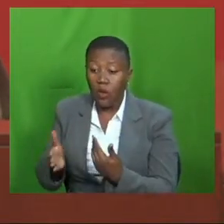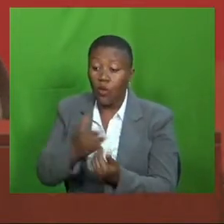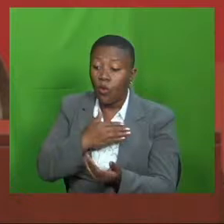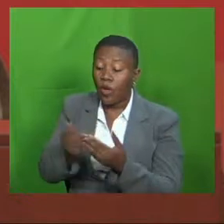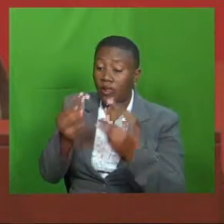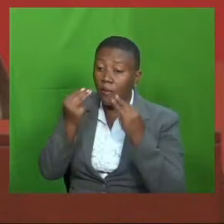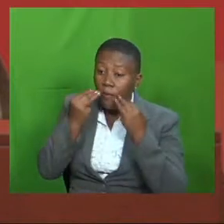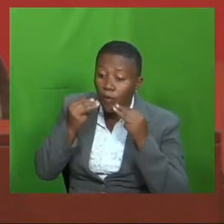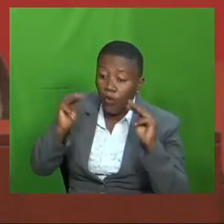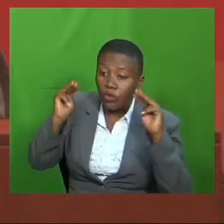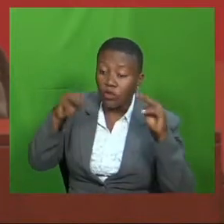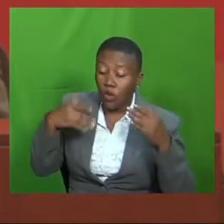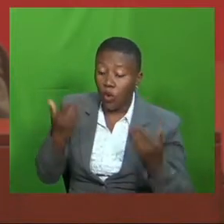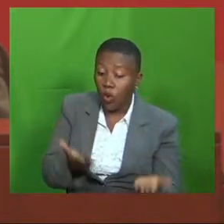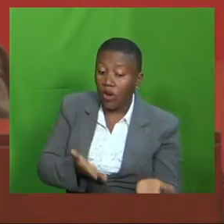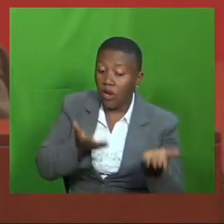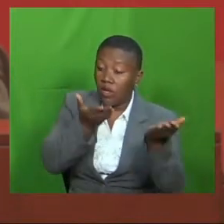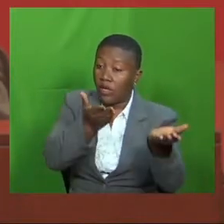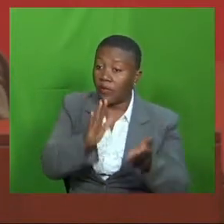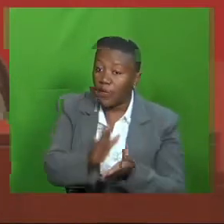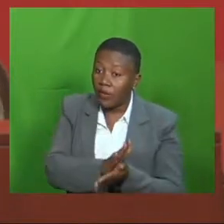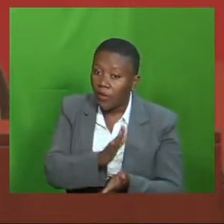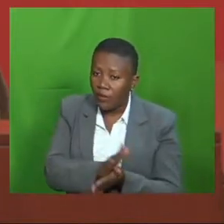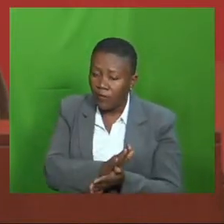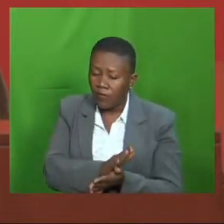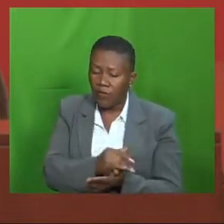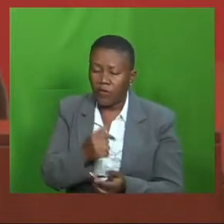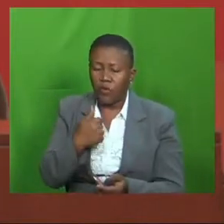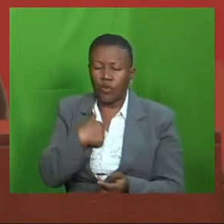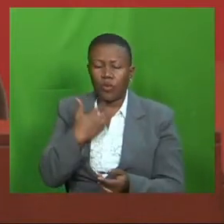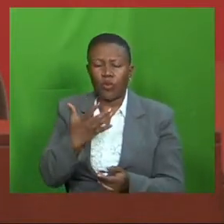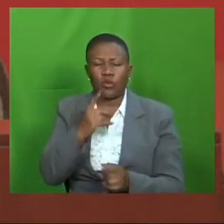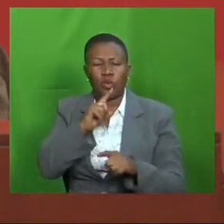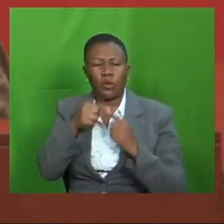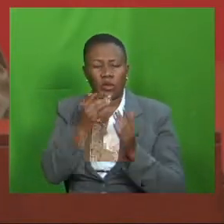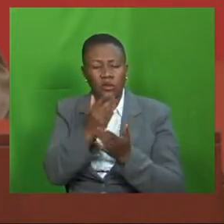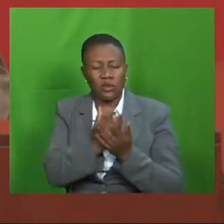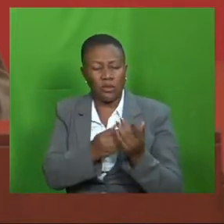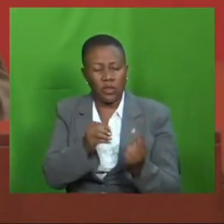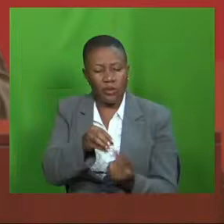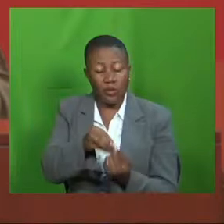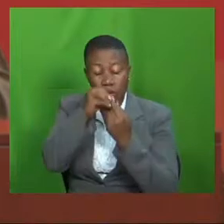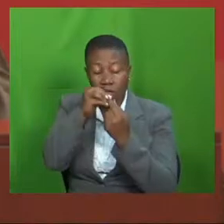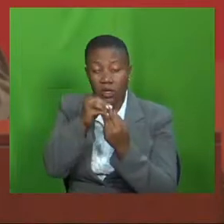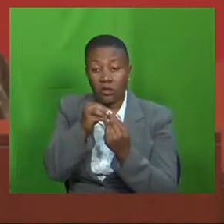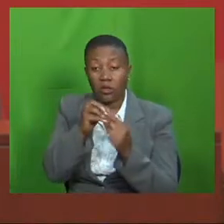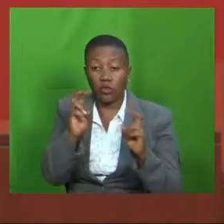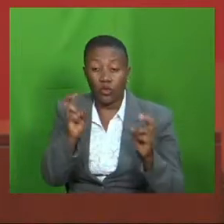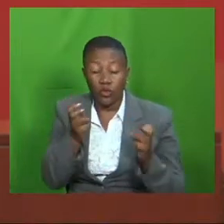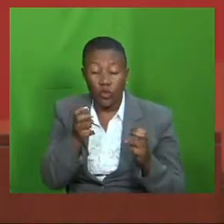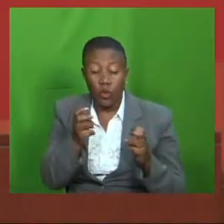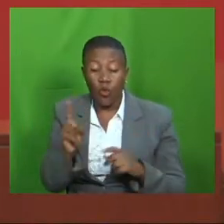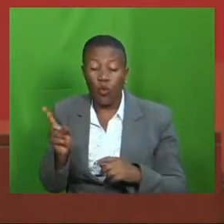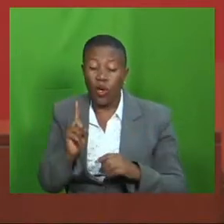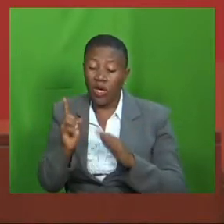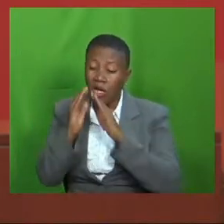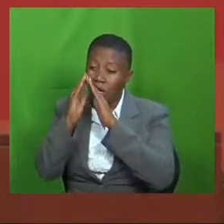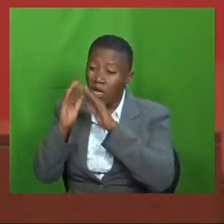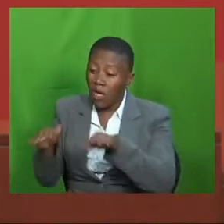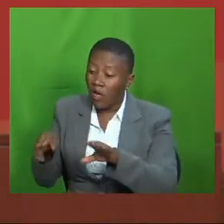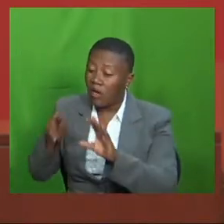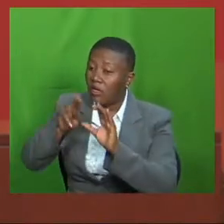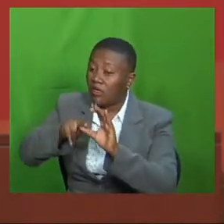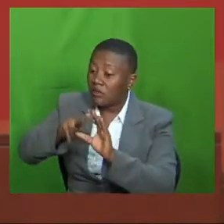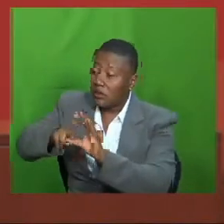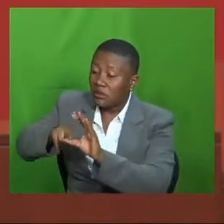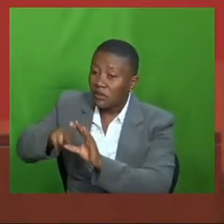paper, I will now turn my attention to the substantive issue of whether the House sitting in plenary can consider the